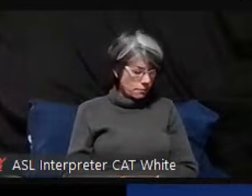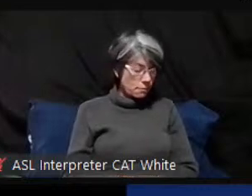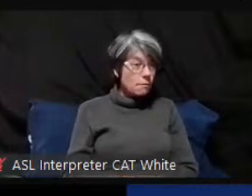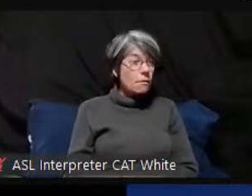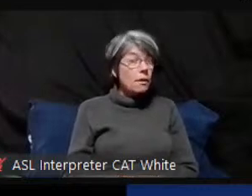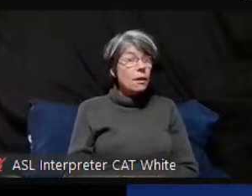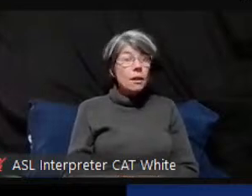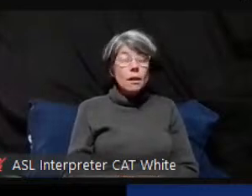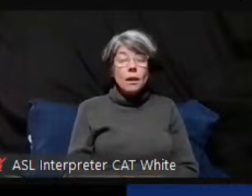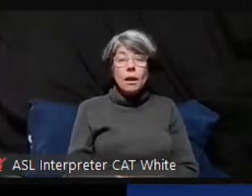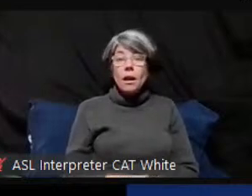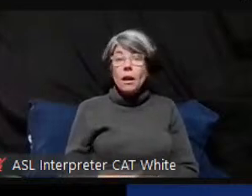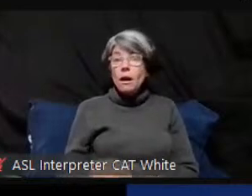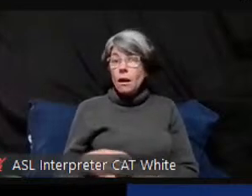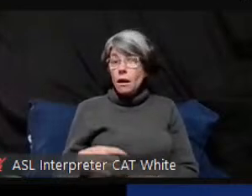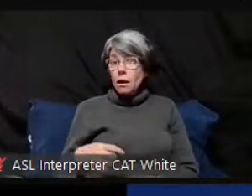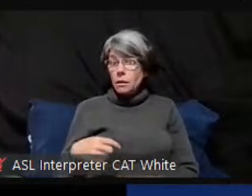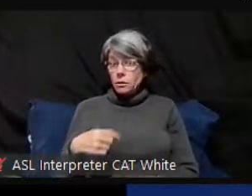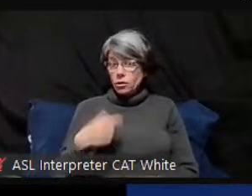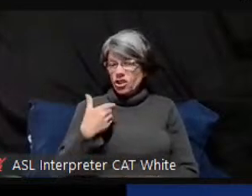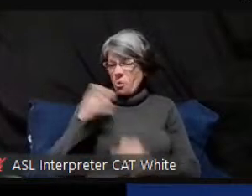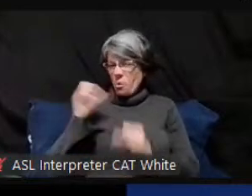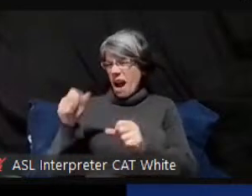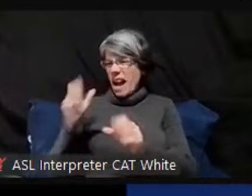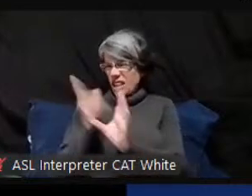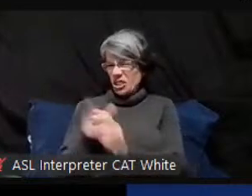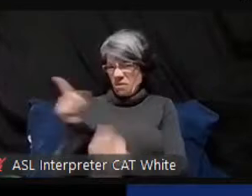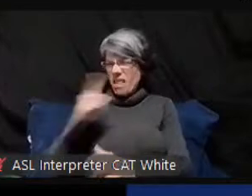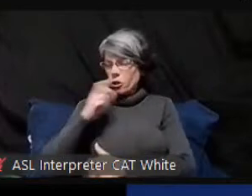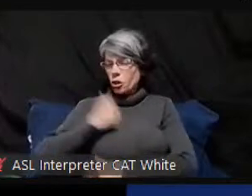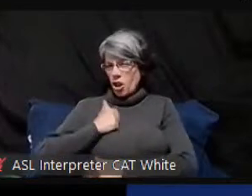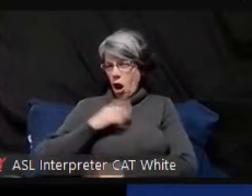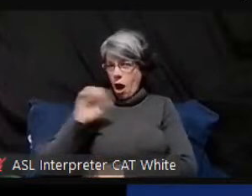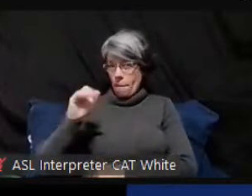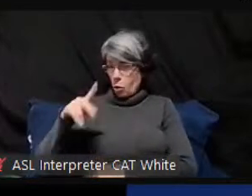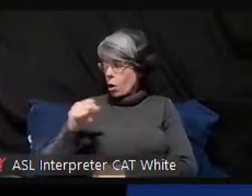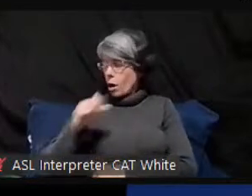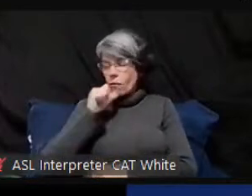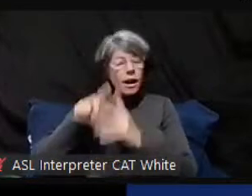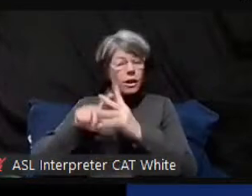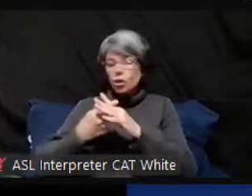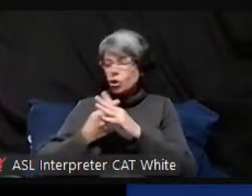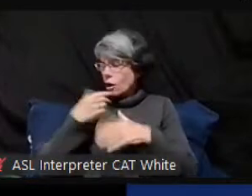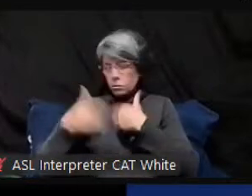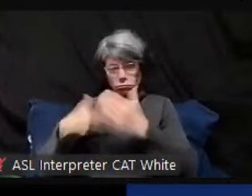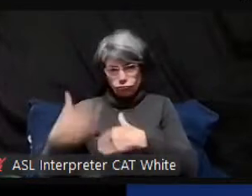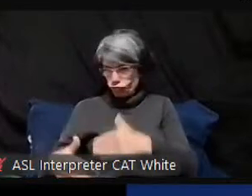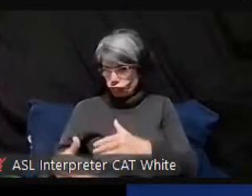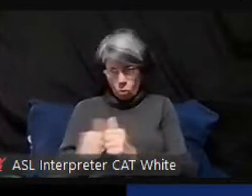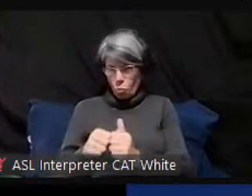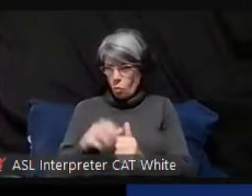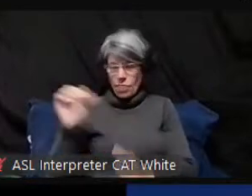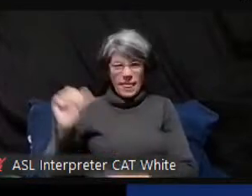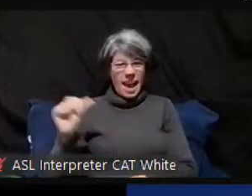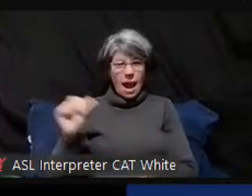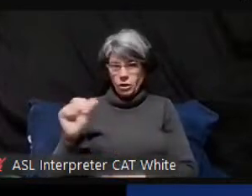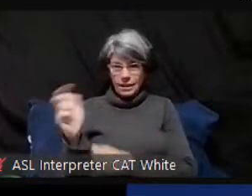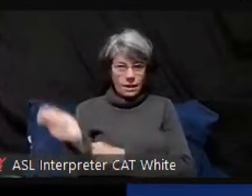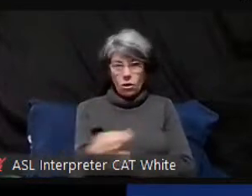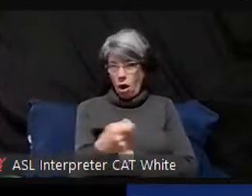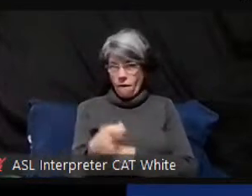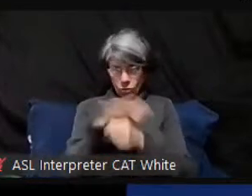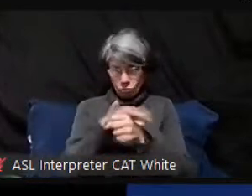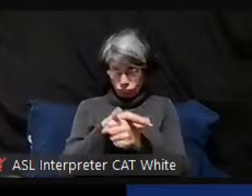So I can jump in there. So we have not started operations at the Altadena golf course yet, but